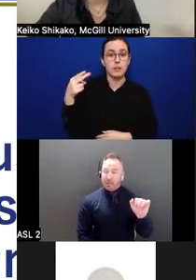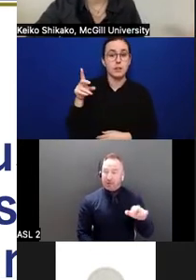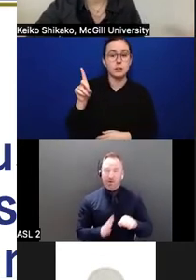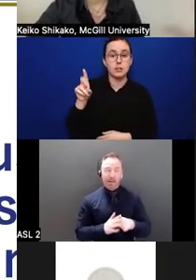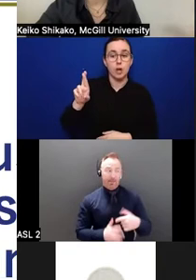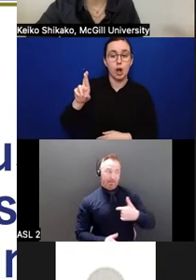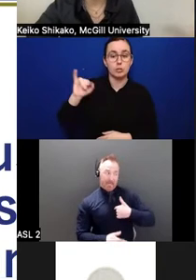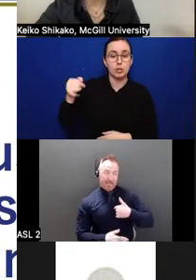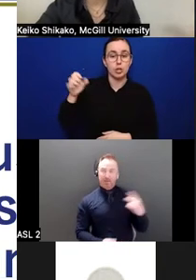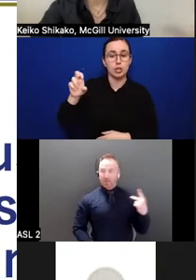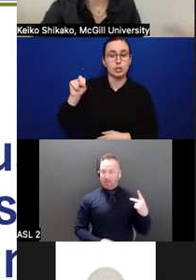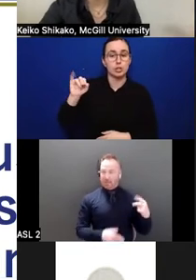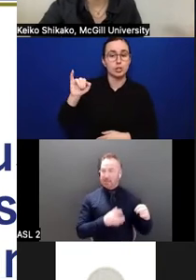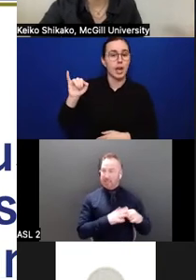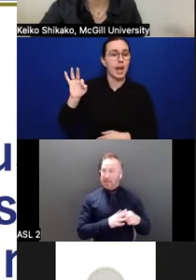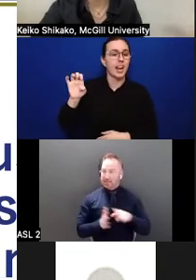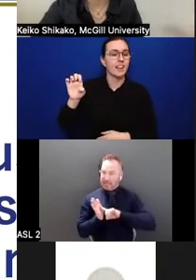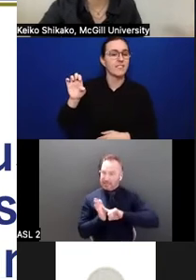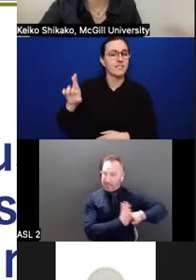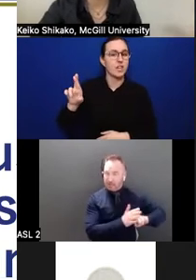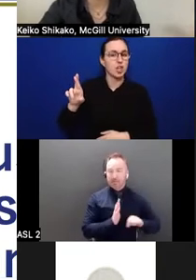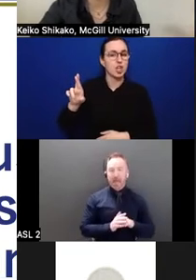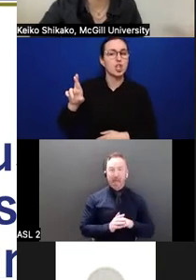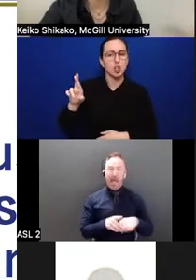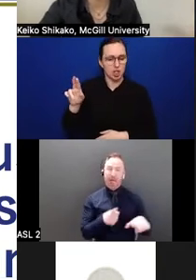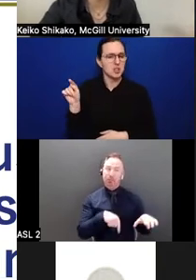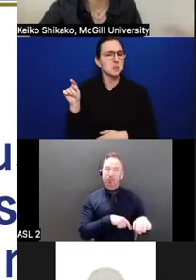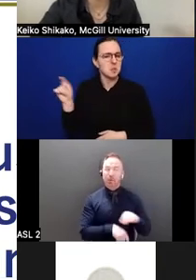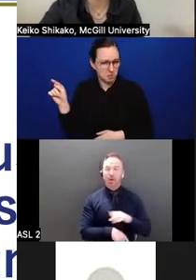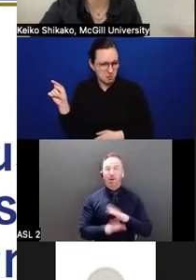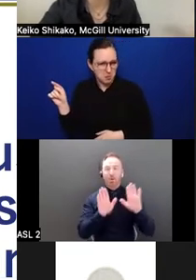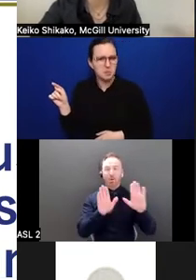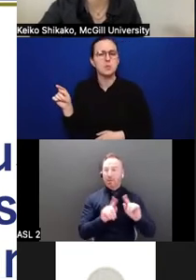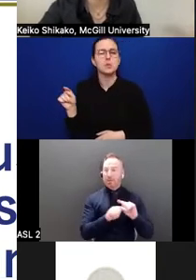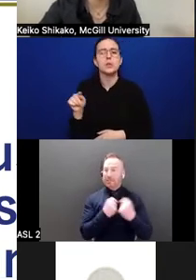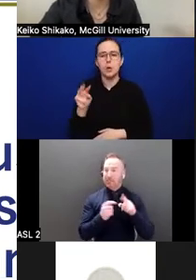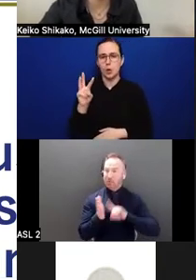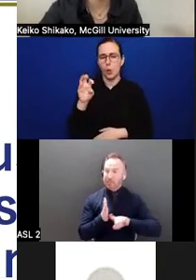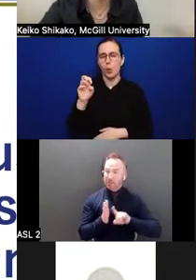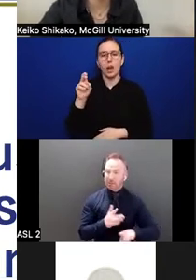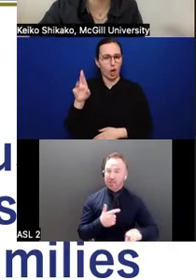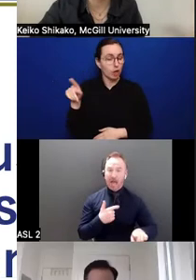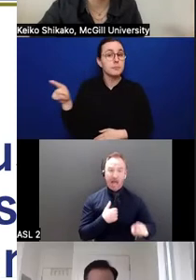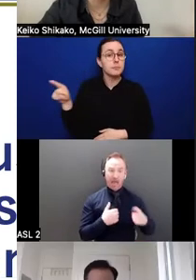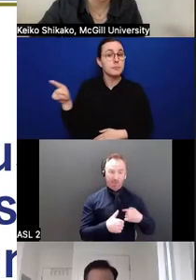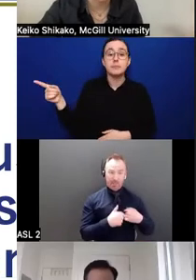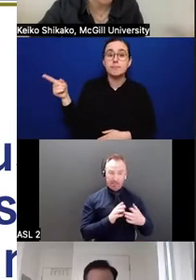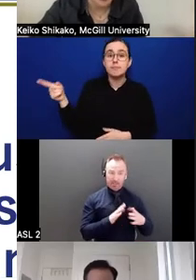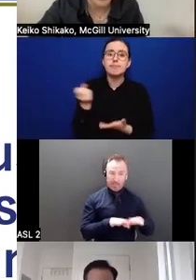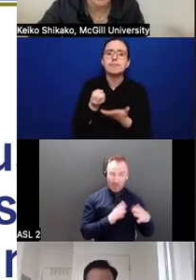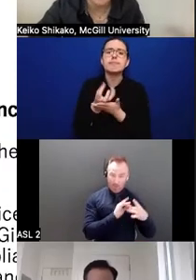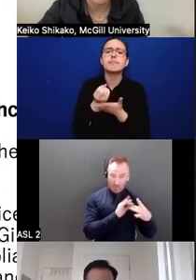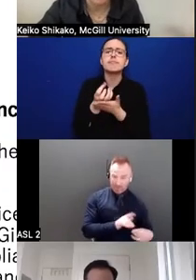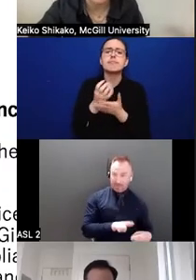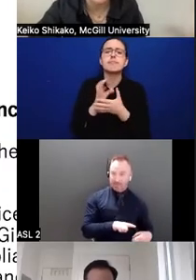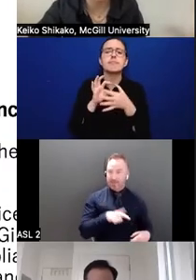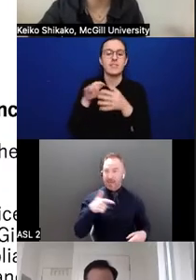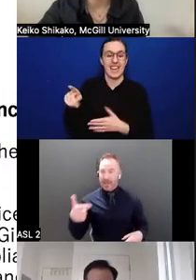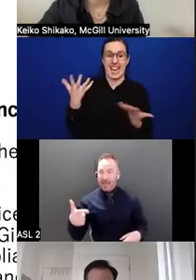investigators, and with a great team of researchers. I will speak about the first part, and Ash Seth will talk later about the other part of